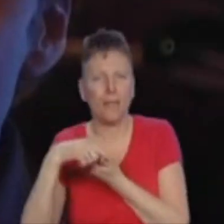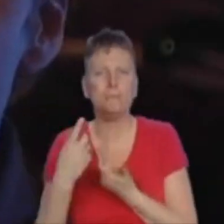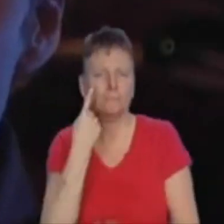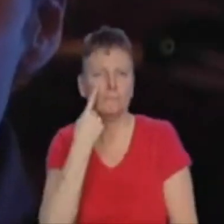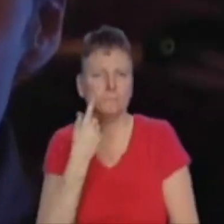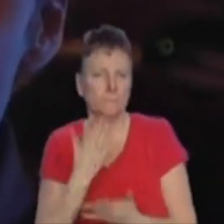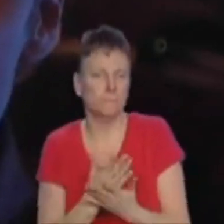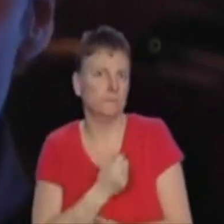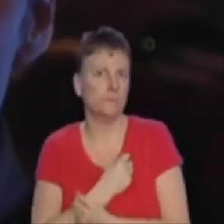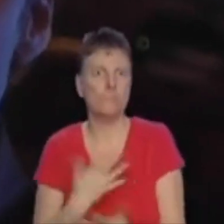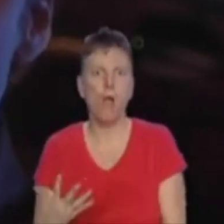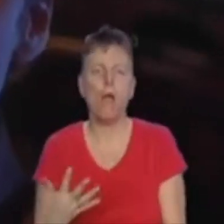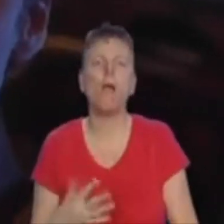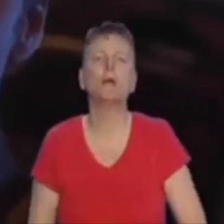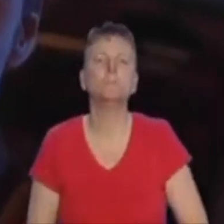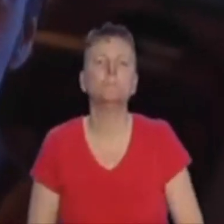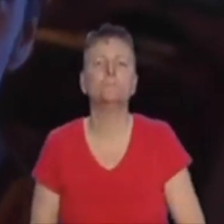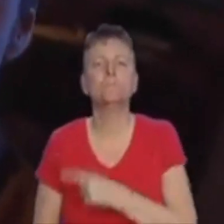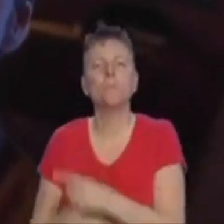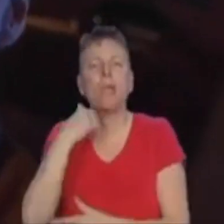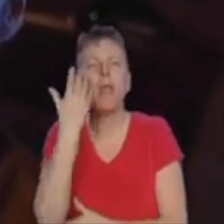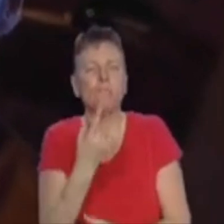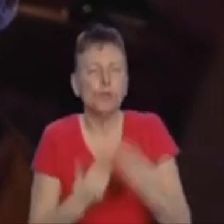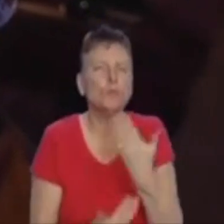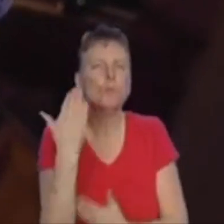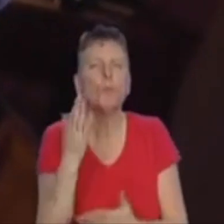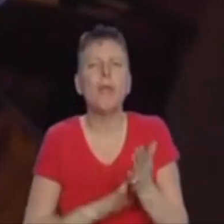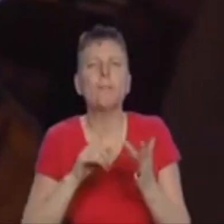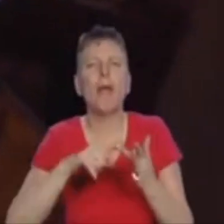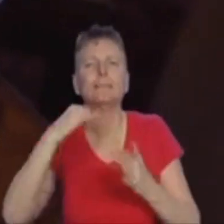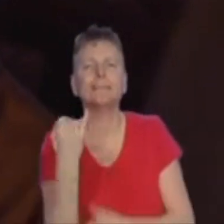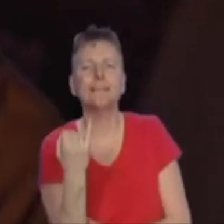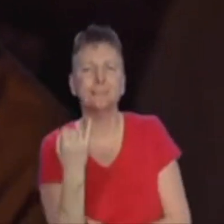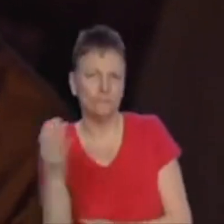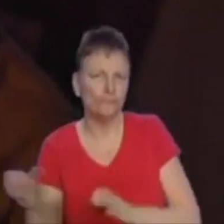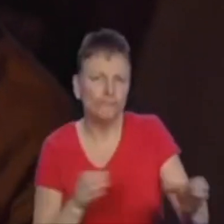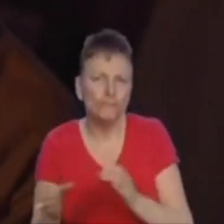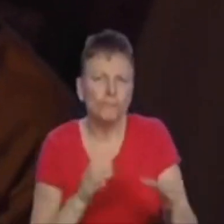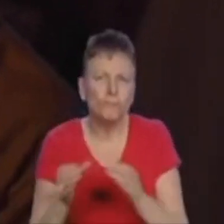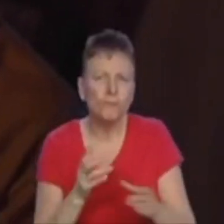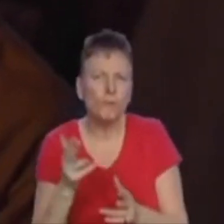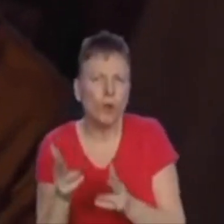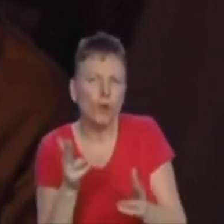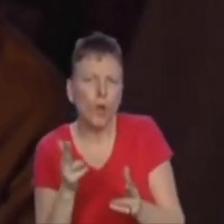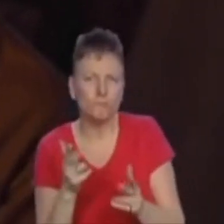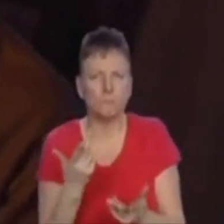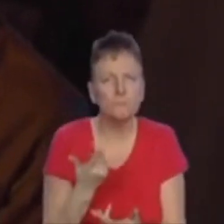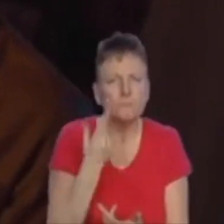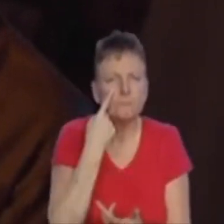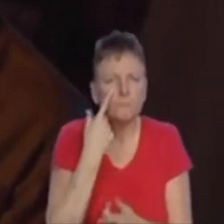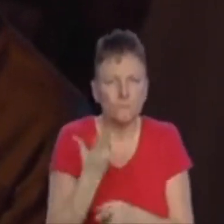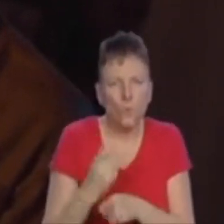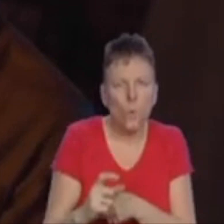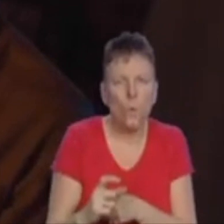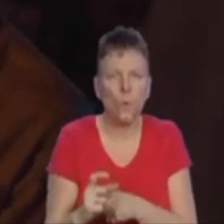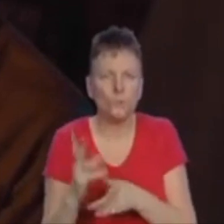new MI6 recruit is taught weapons handling during their induction course at the training facility at Fort Monkton in Portsmouth. And their instructor is a